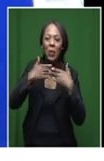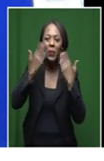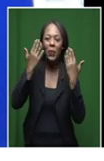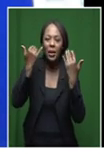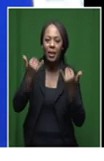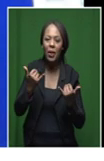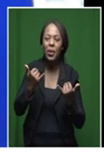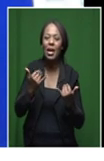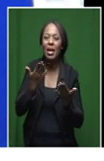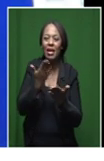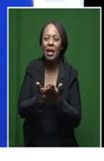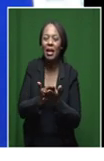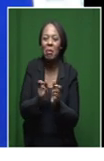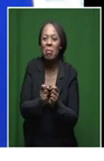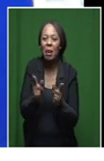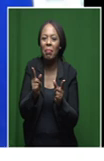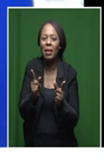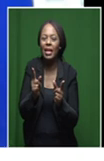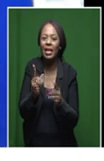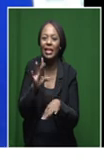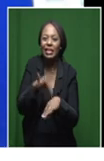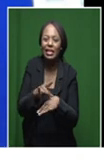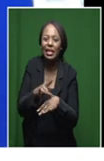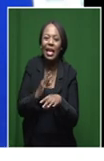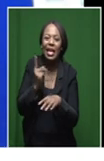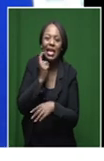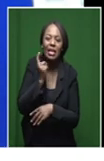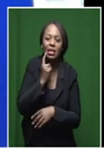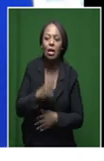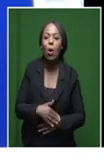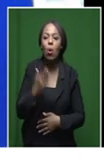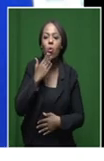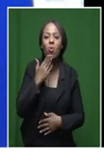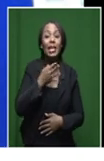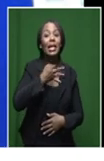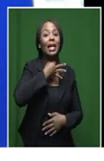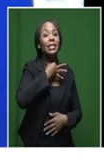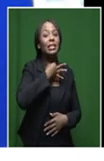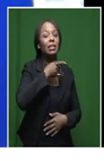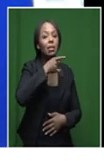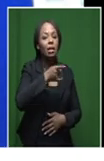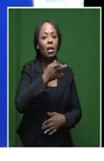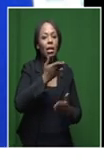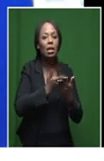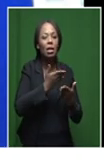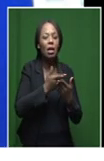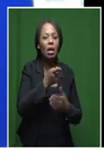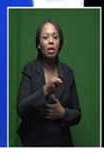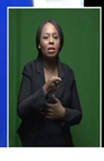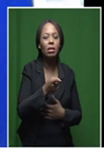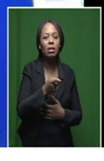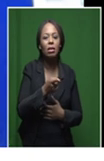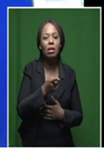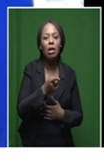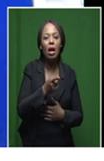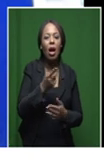fracture easily. Who's more likely to get osteoporosis? So also older people, females, people who